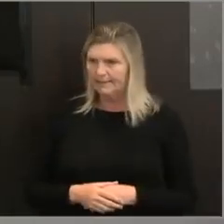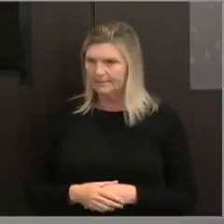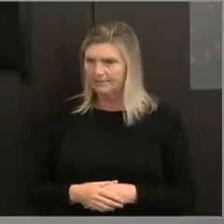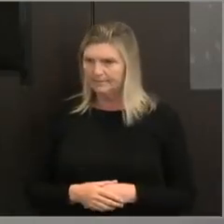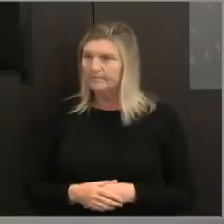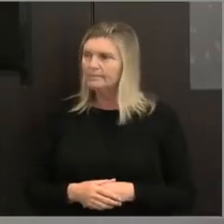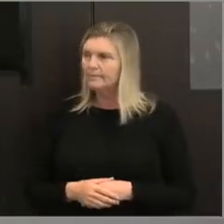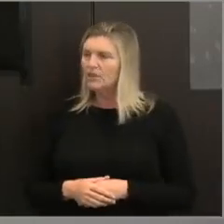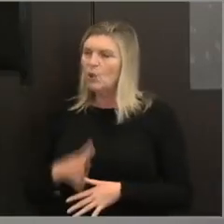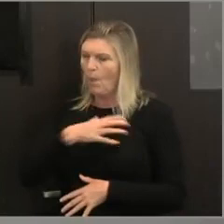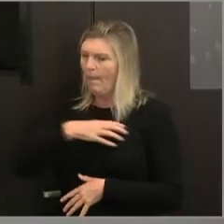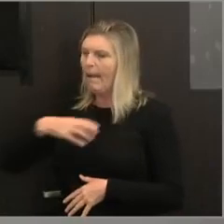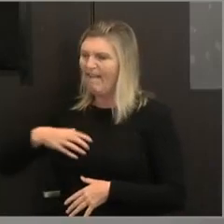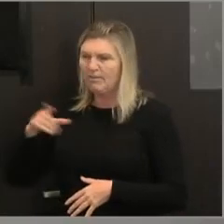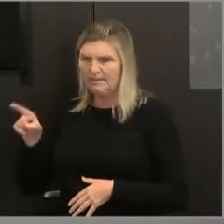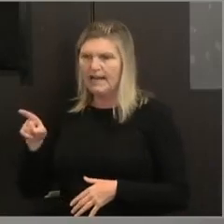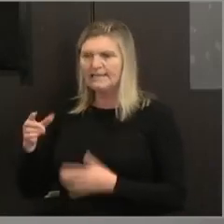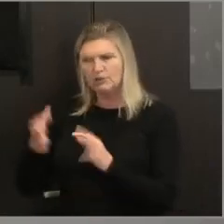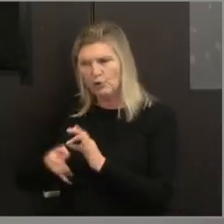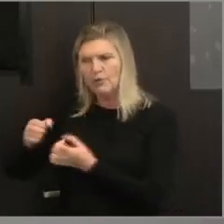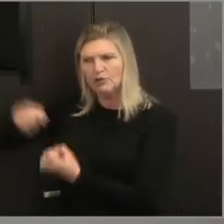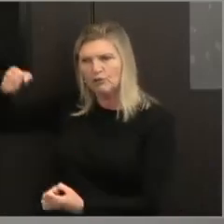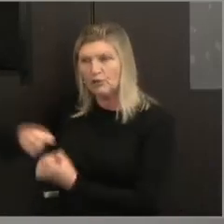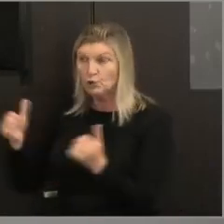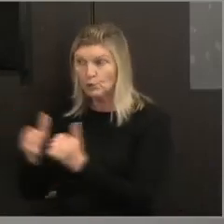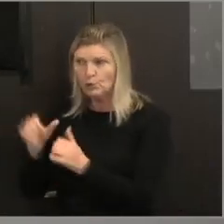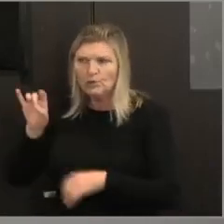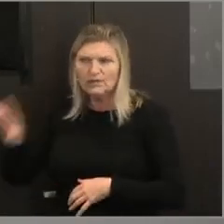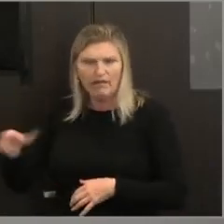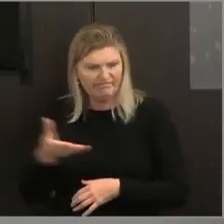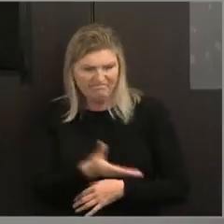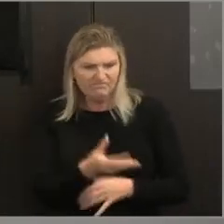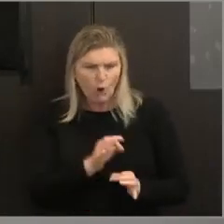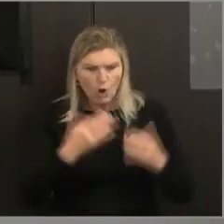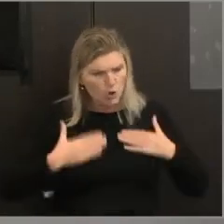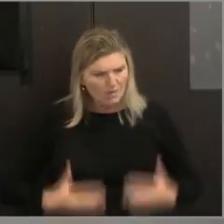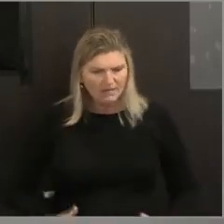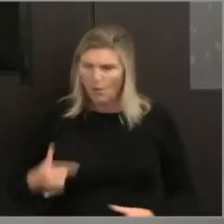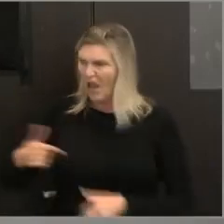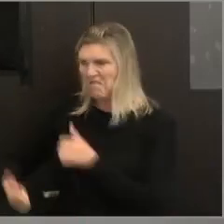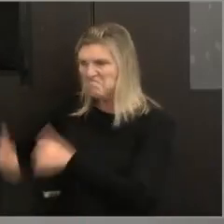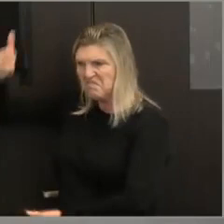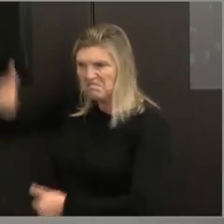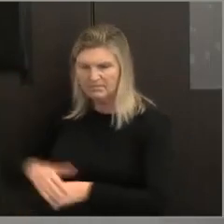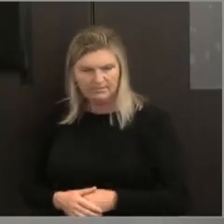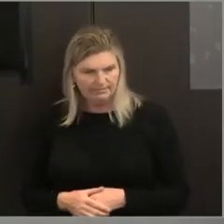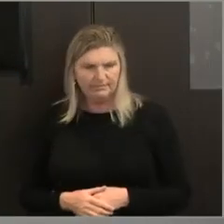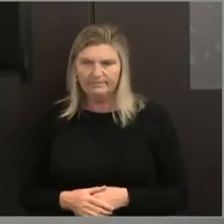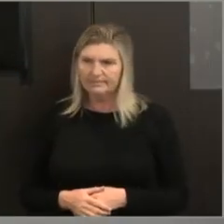which the Crown has interpreted the treaty, that it is some superior